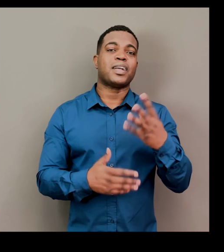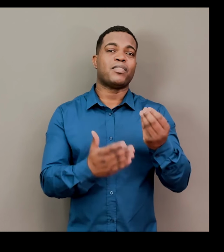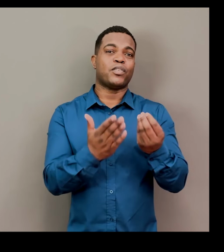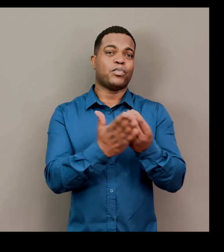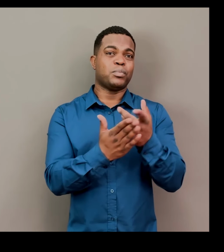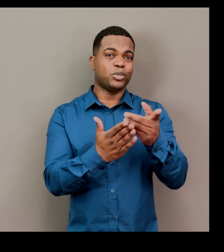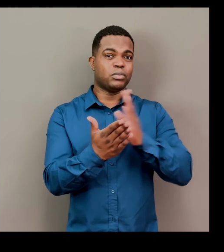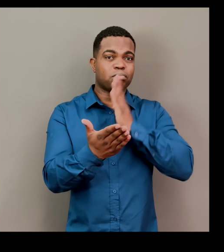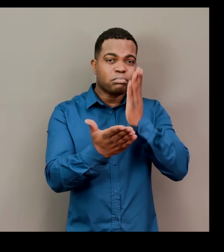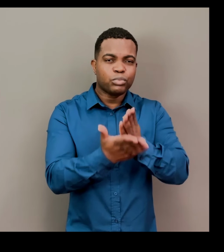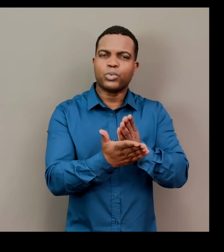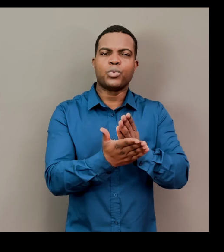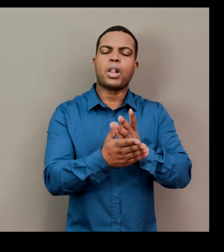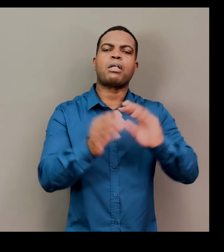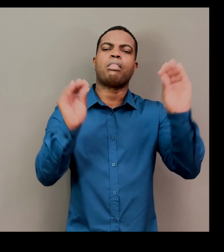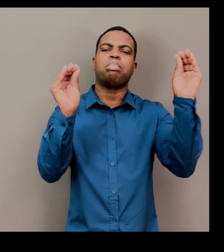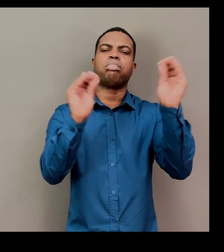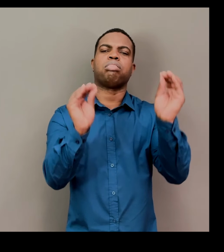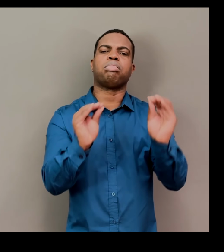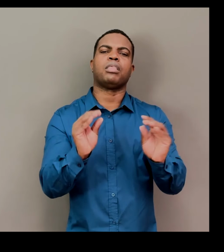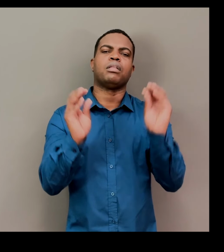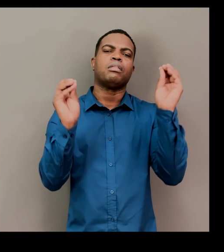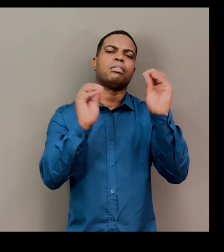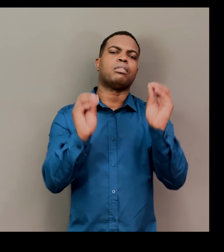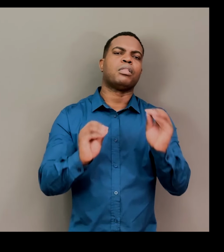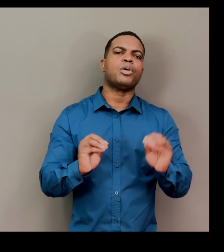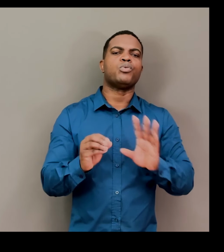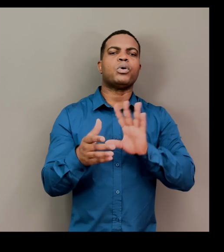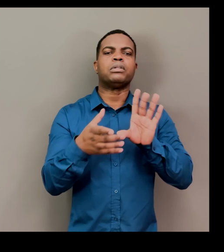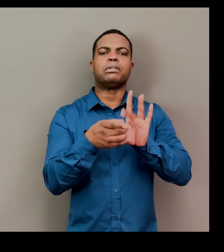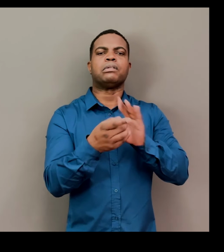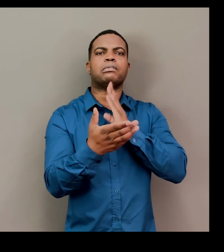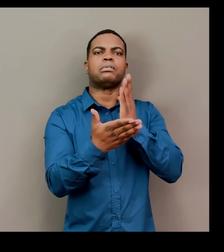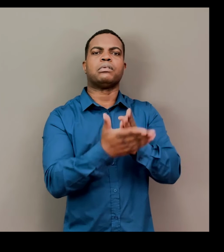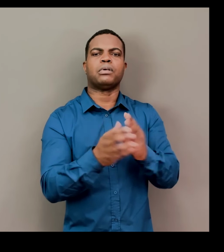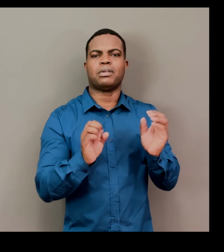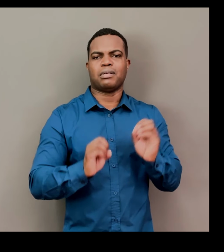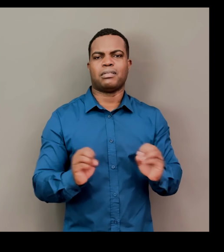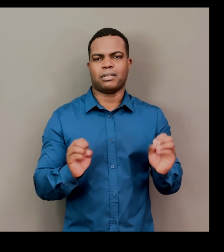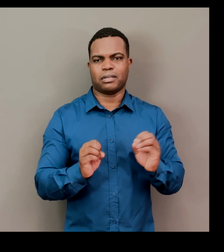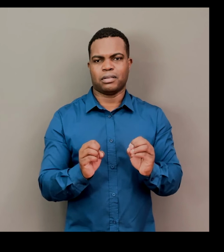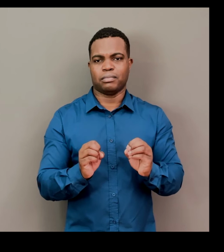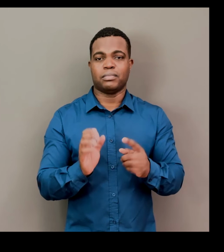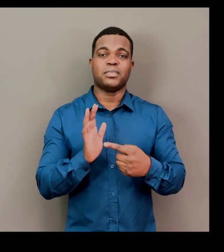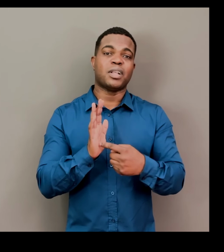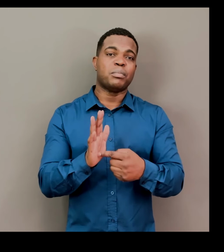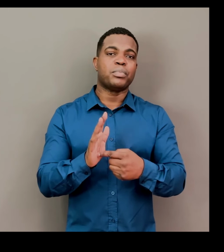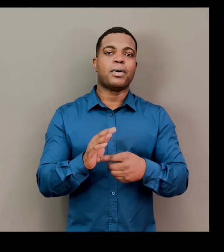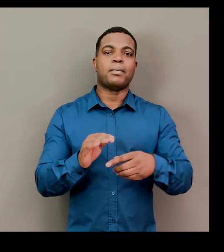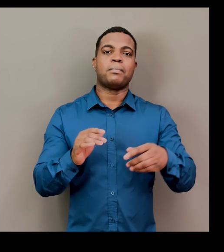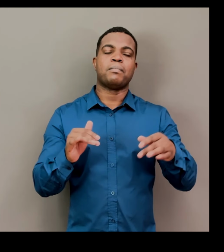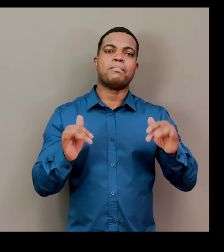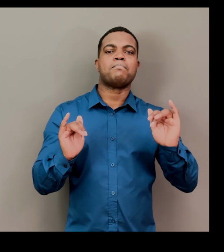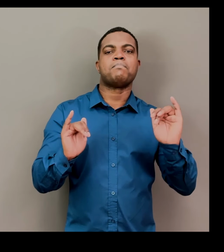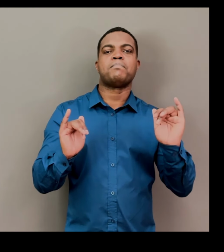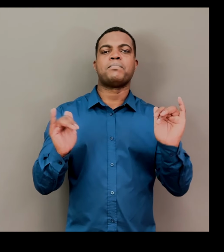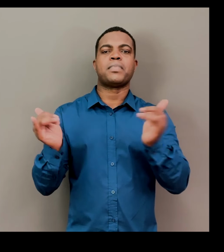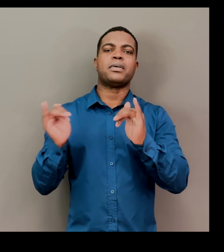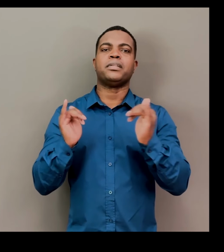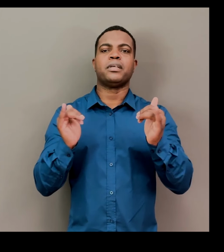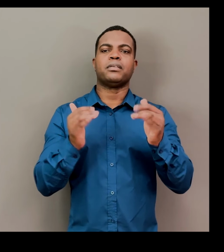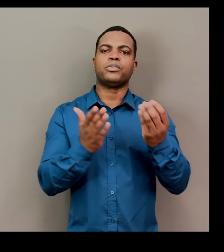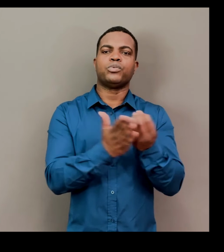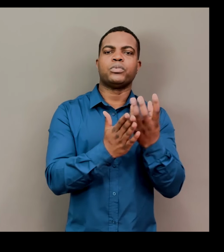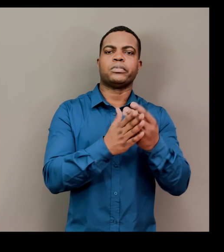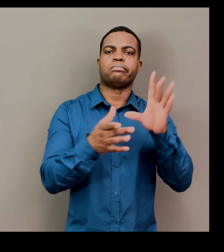meaning to fabricated news, as separate from related types of problematic news content, such as hyperpartisan news,